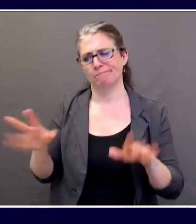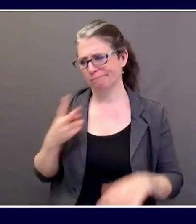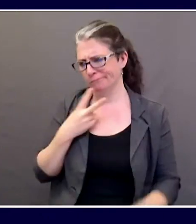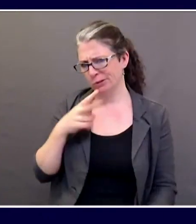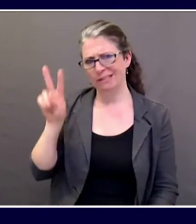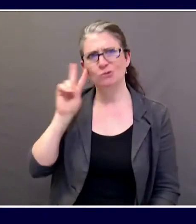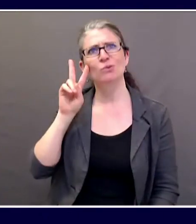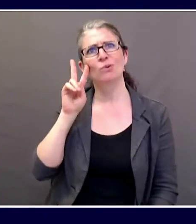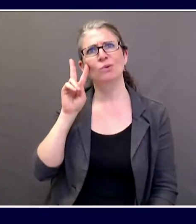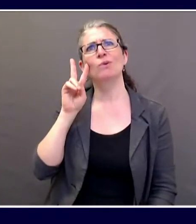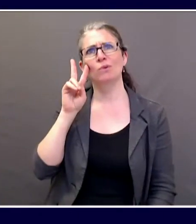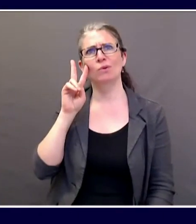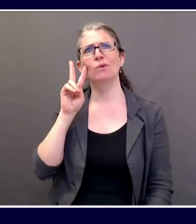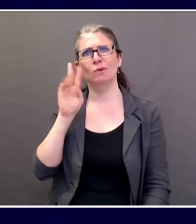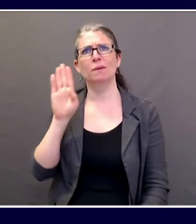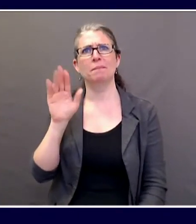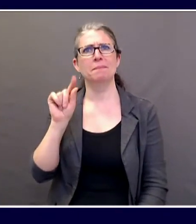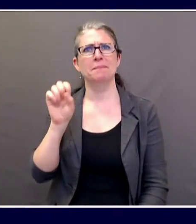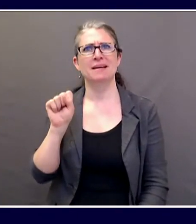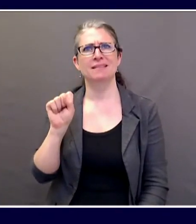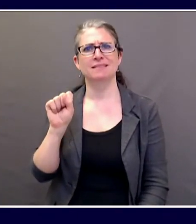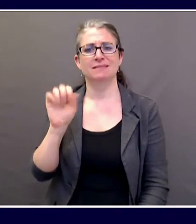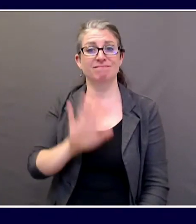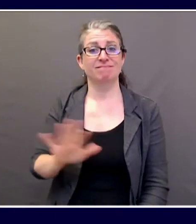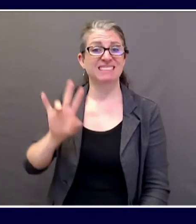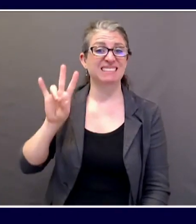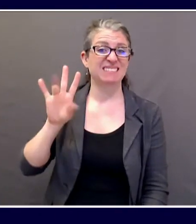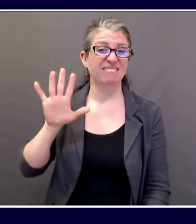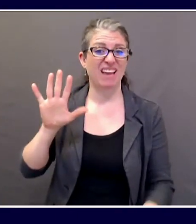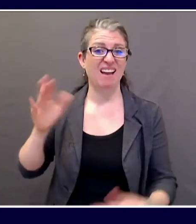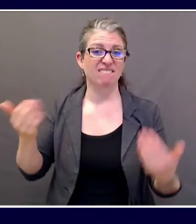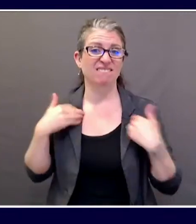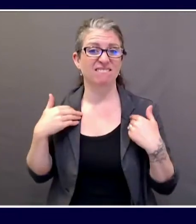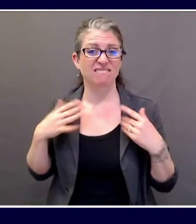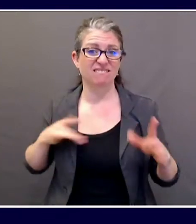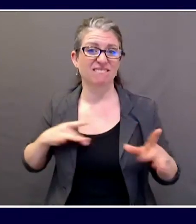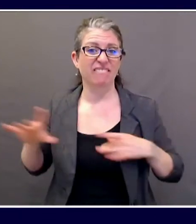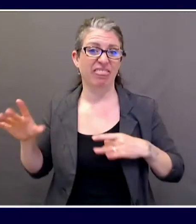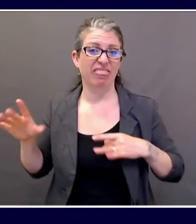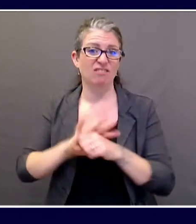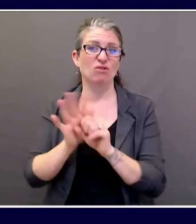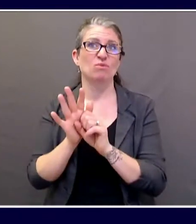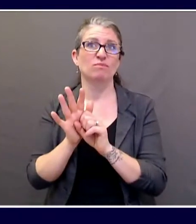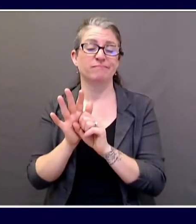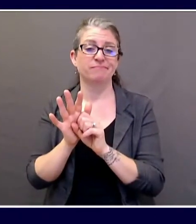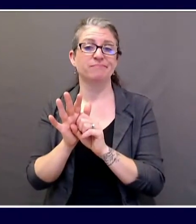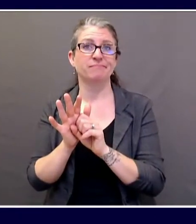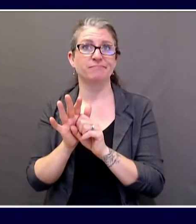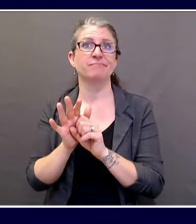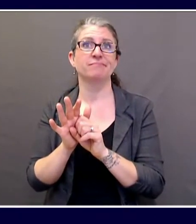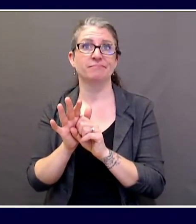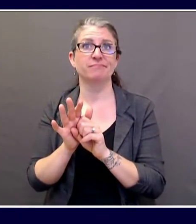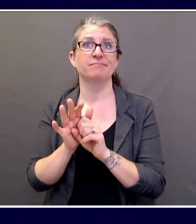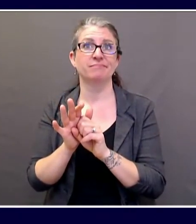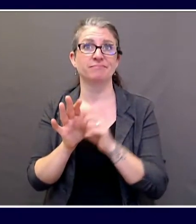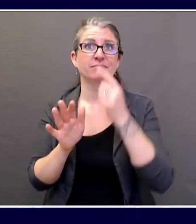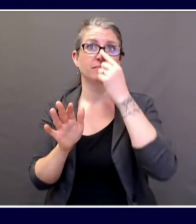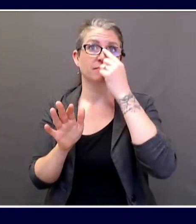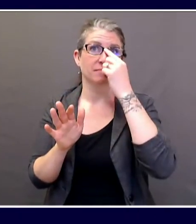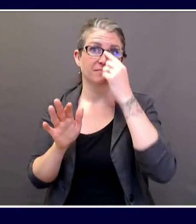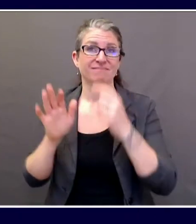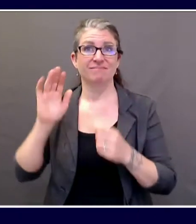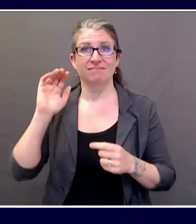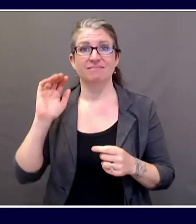had logged 75 cases associated with Bates. In recent days, they have conducted several more rounds of